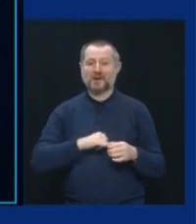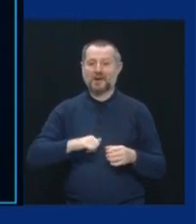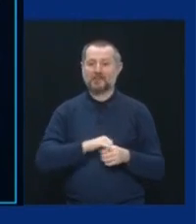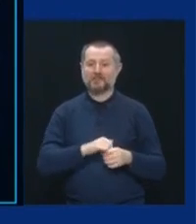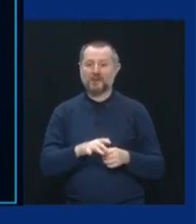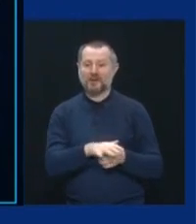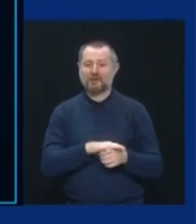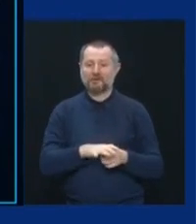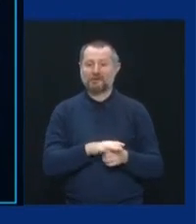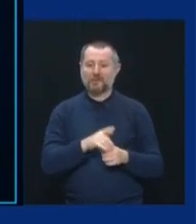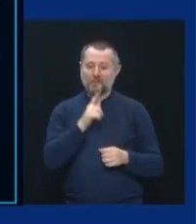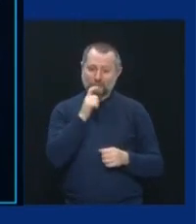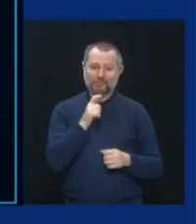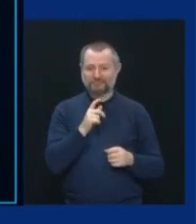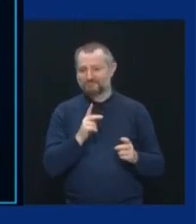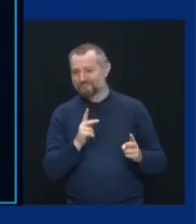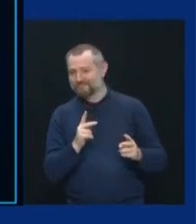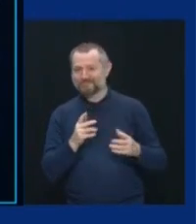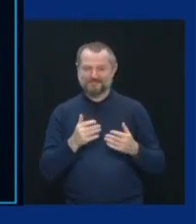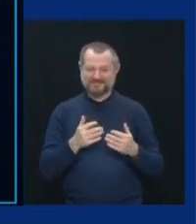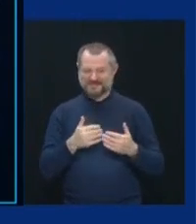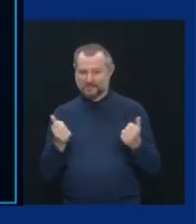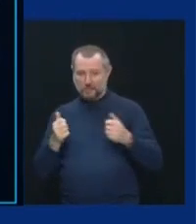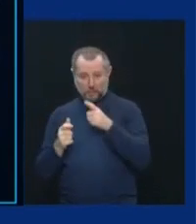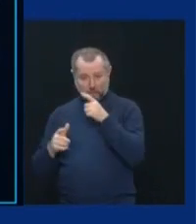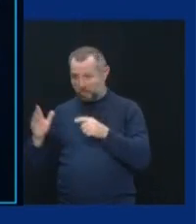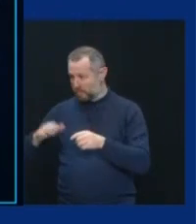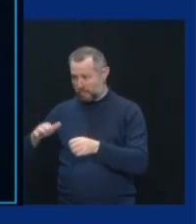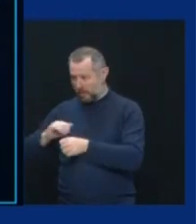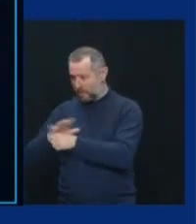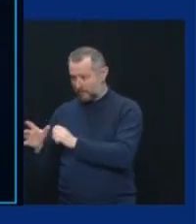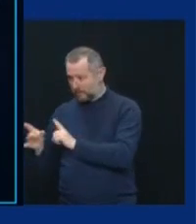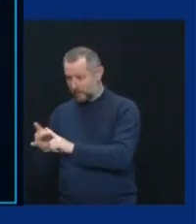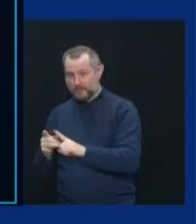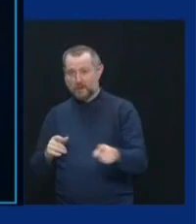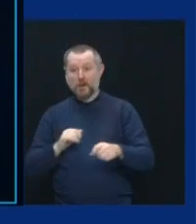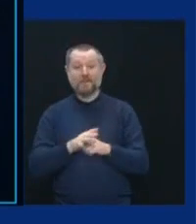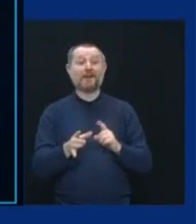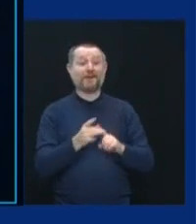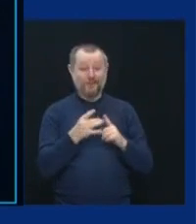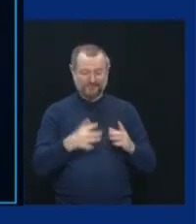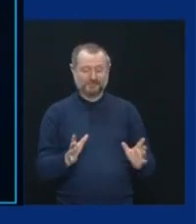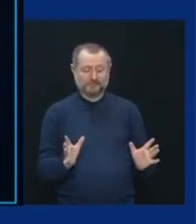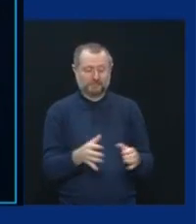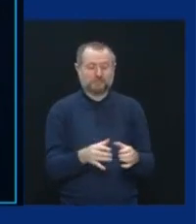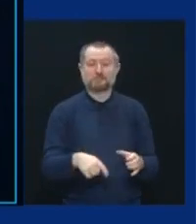areas that are separate with other people under the right precautions.